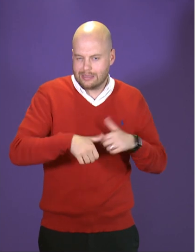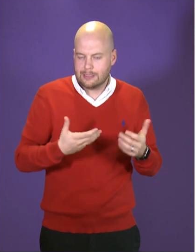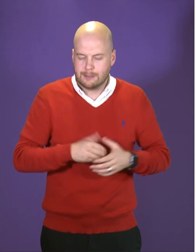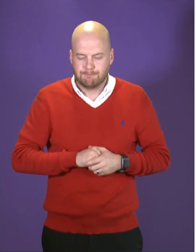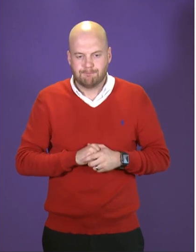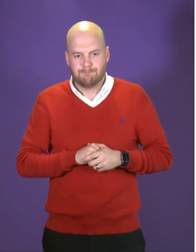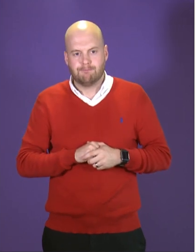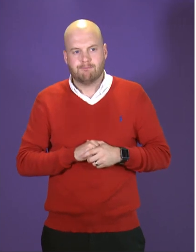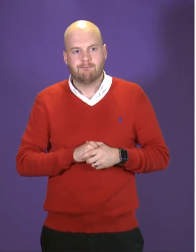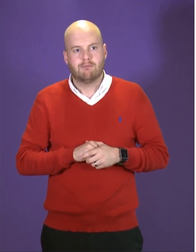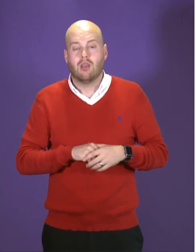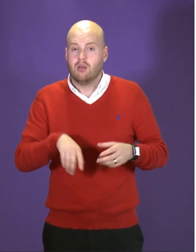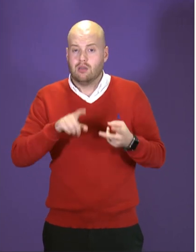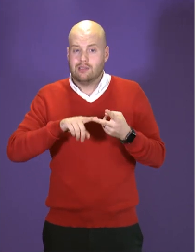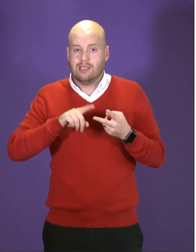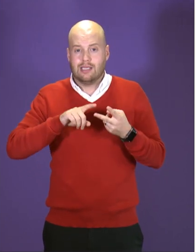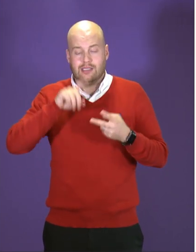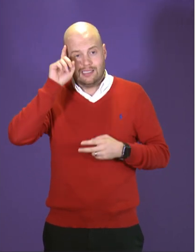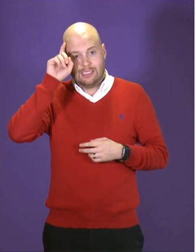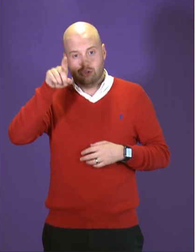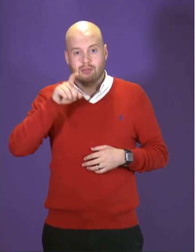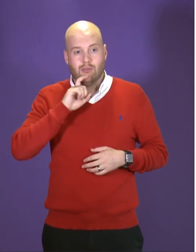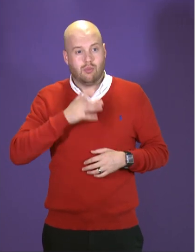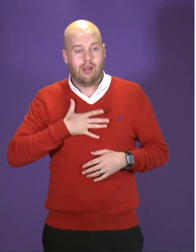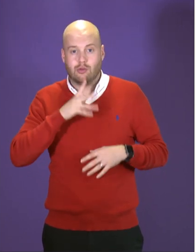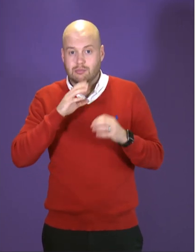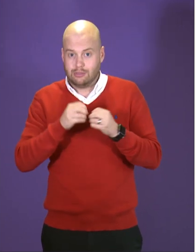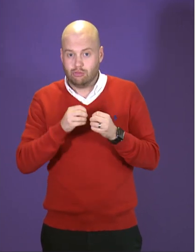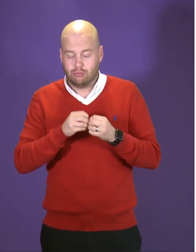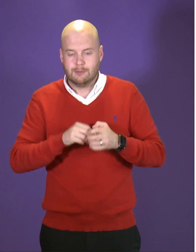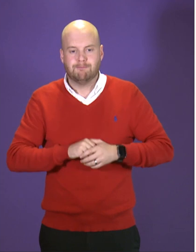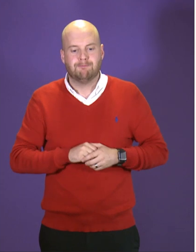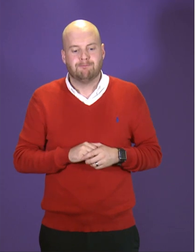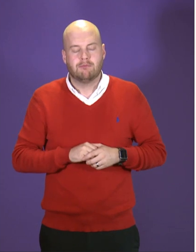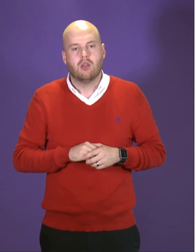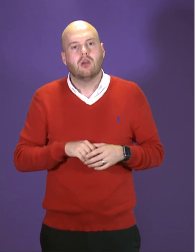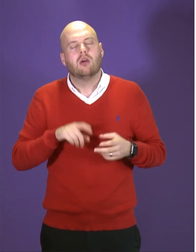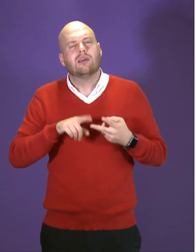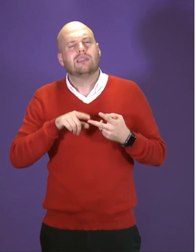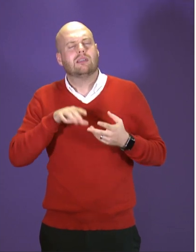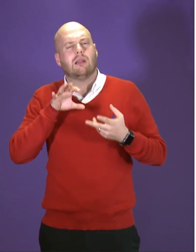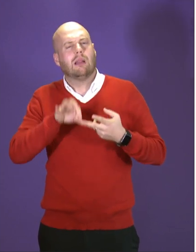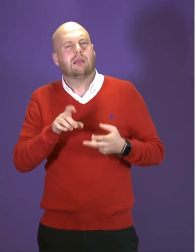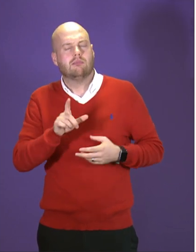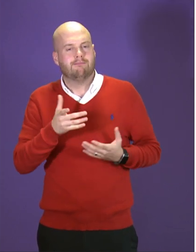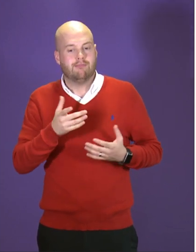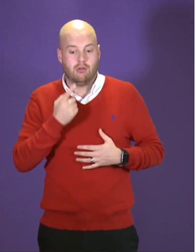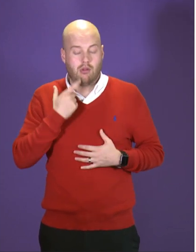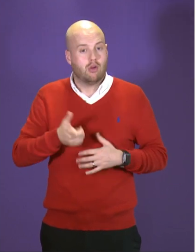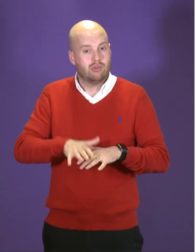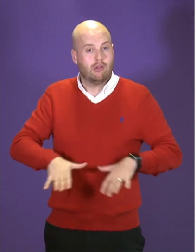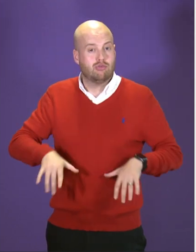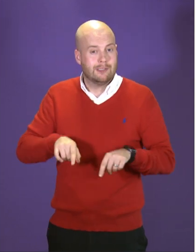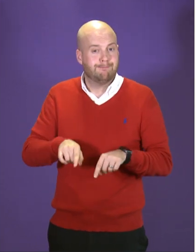second initiative that I would like to mention is it refers to the young